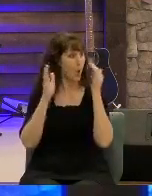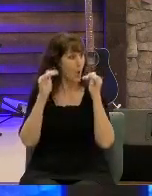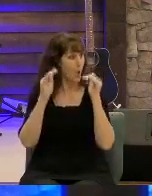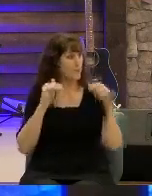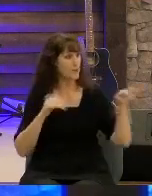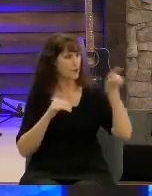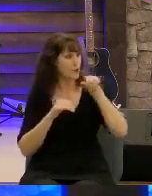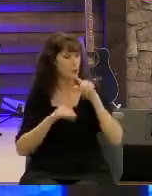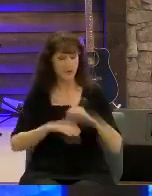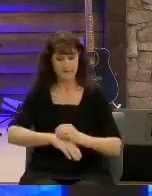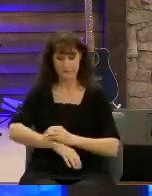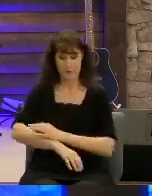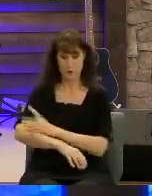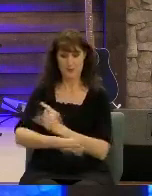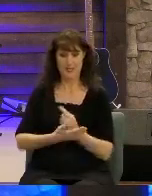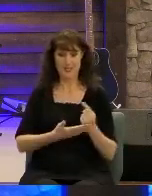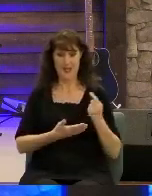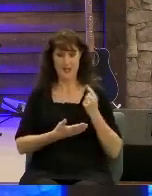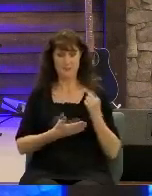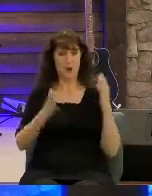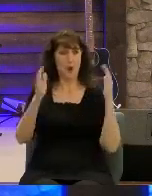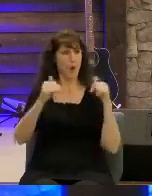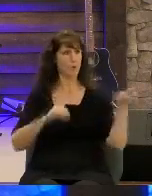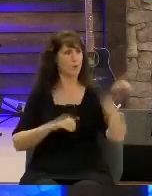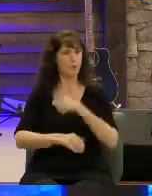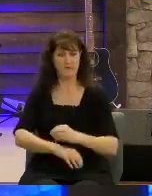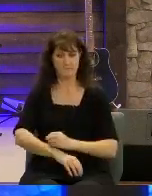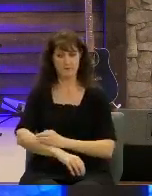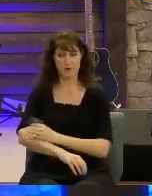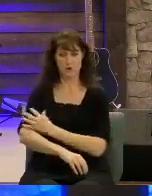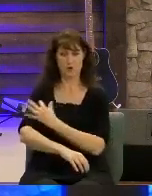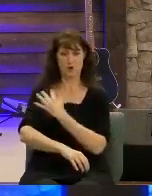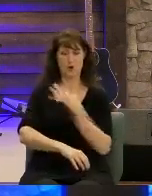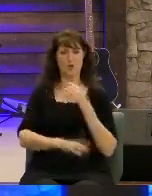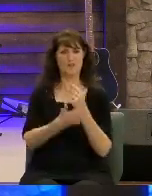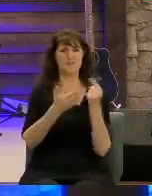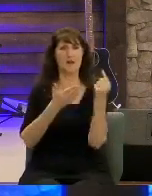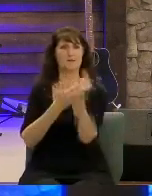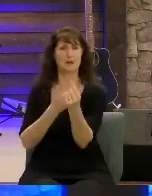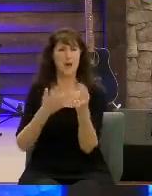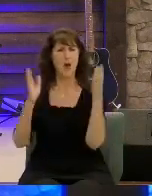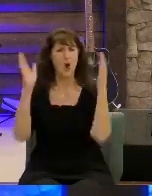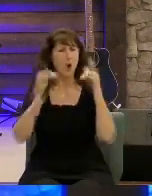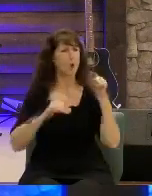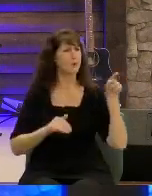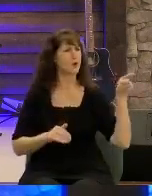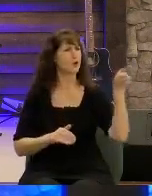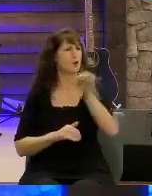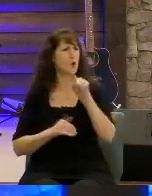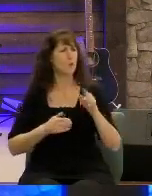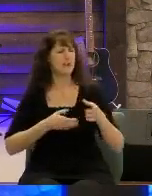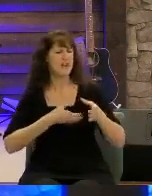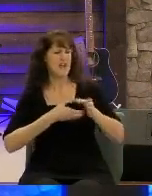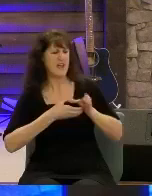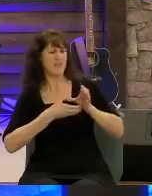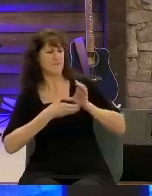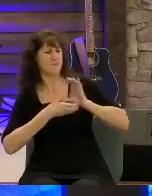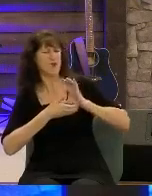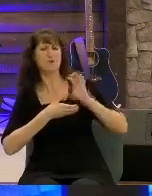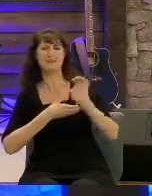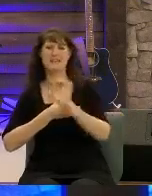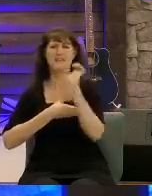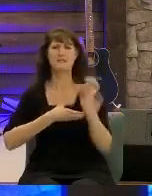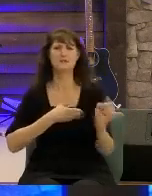Yes. I hope you'll be infused next Sunday when Paul McGinnis is speaking. I hope you'll be infused on Easter Sunday when